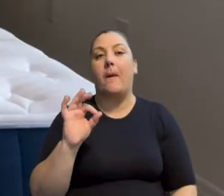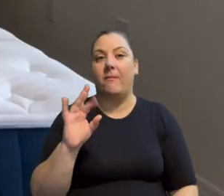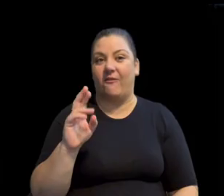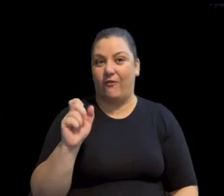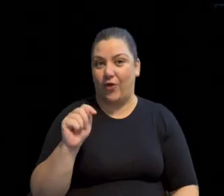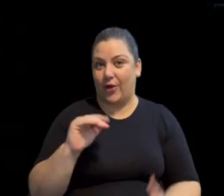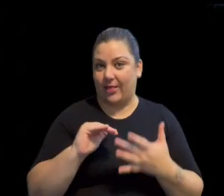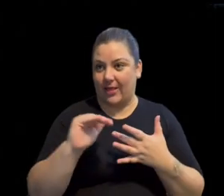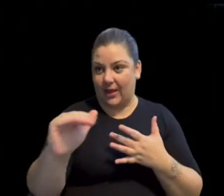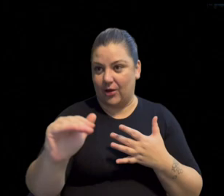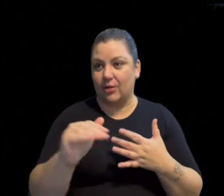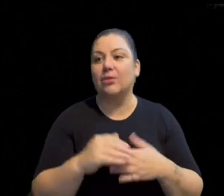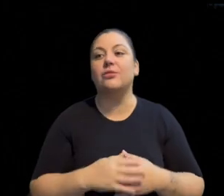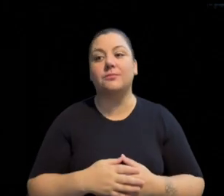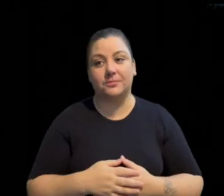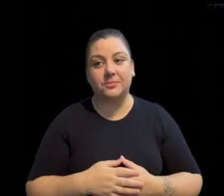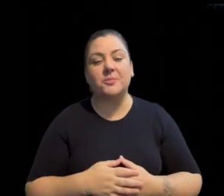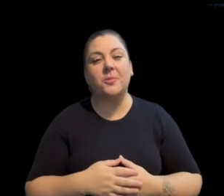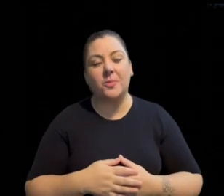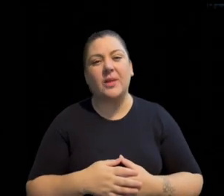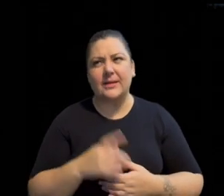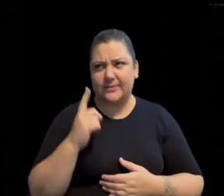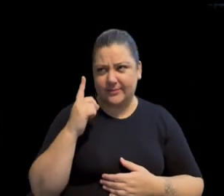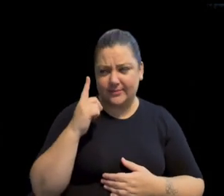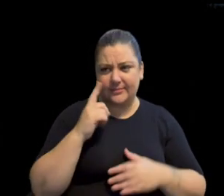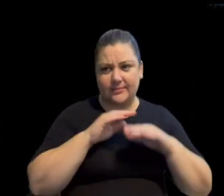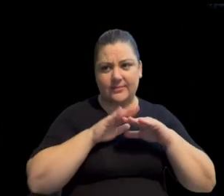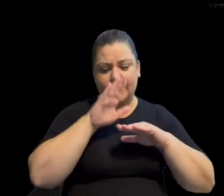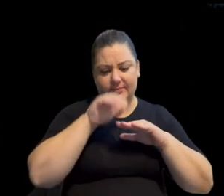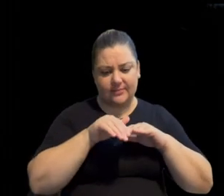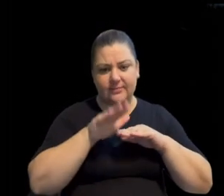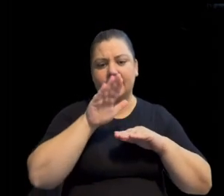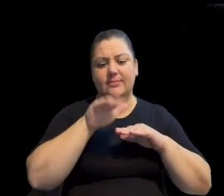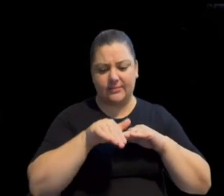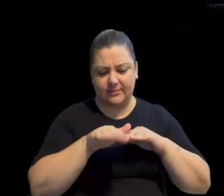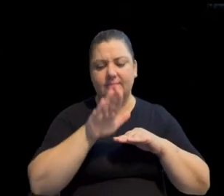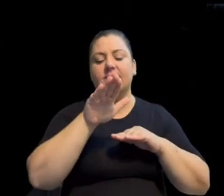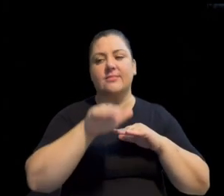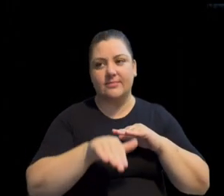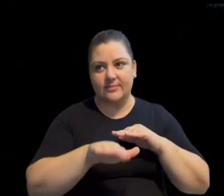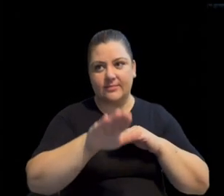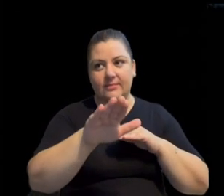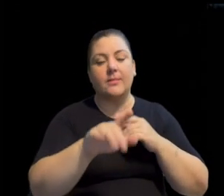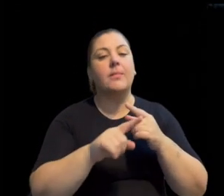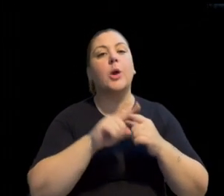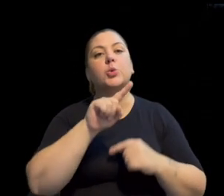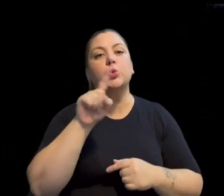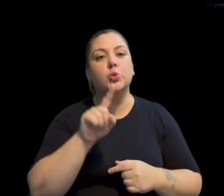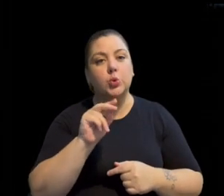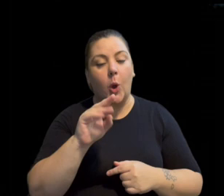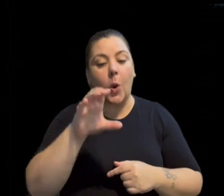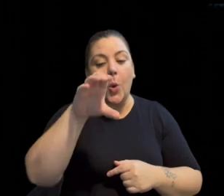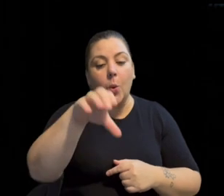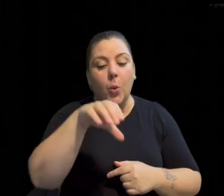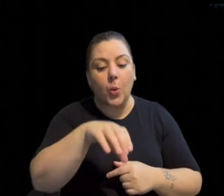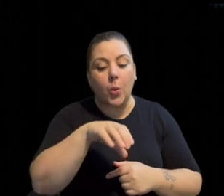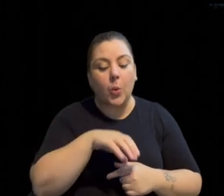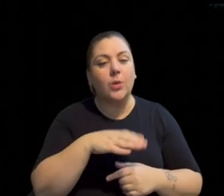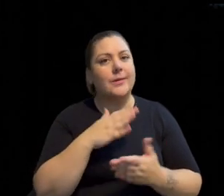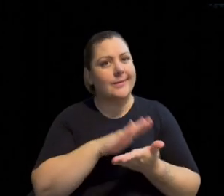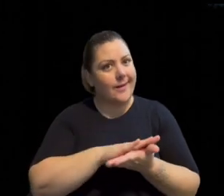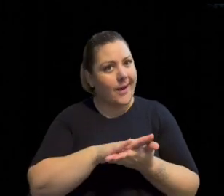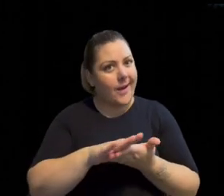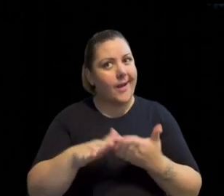That one, there are cutouts in this and it's zoned, which makes it really nice and gives you a little bit more pressure relief and a little bit